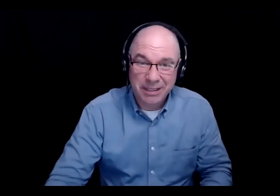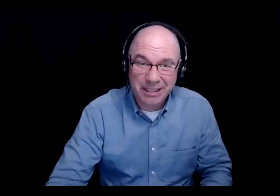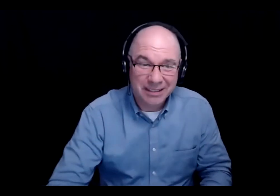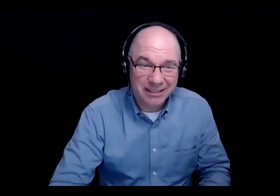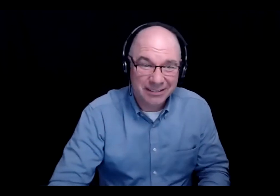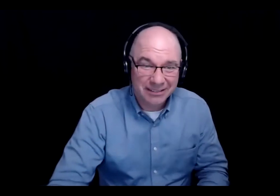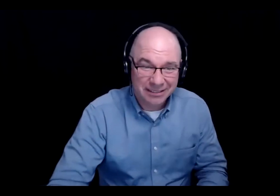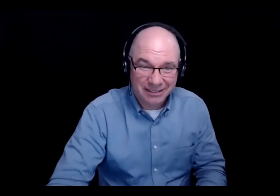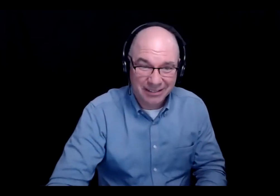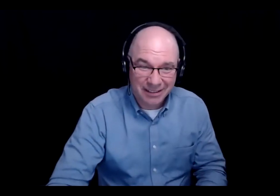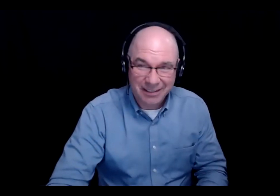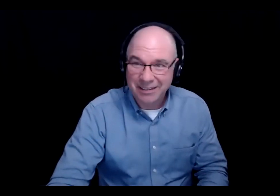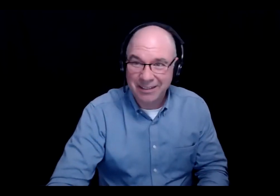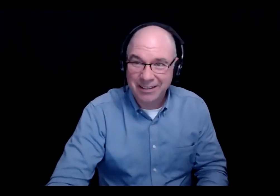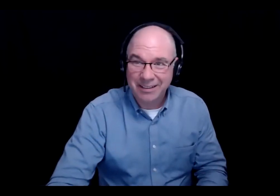Could be.